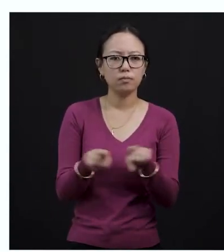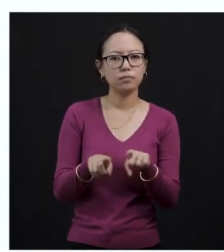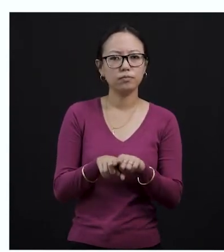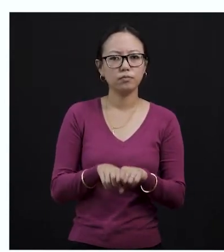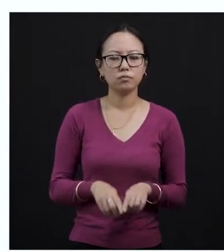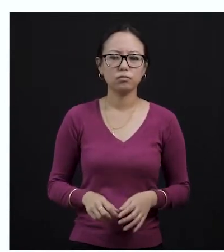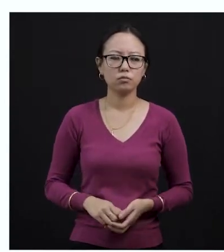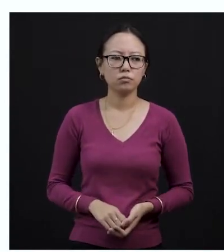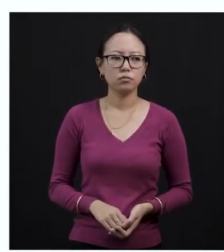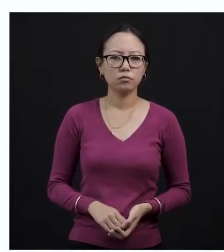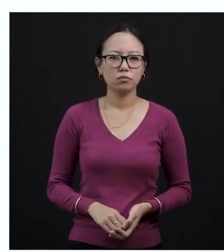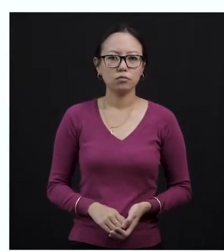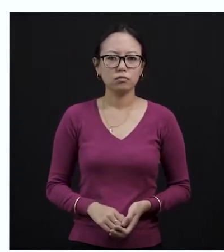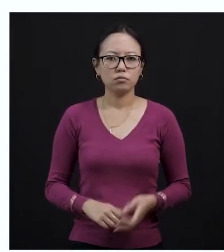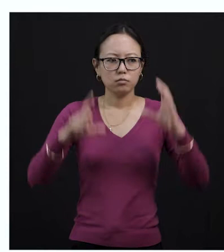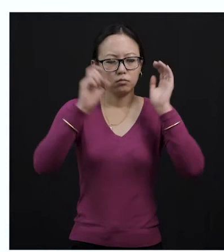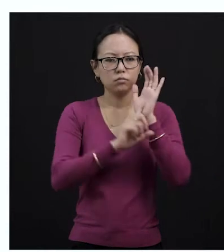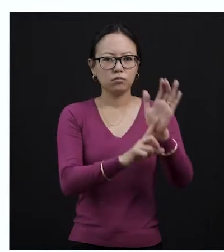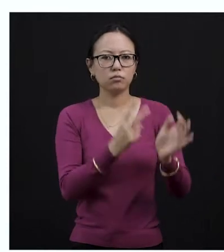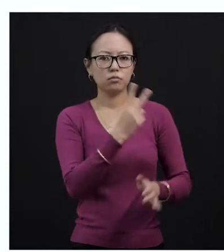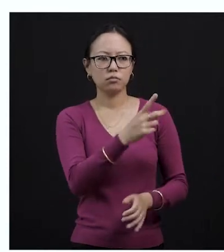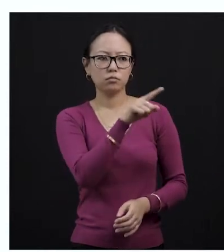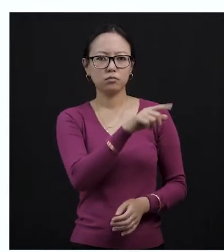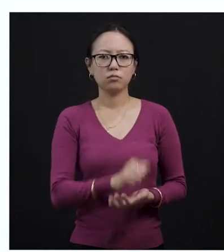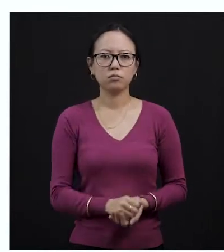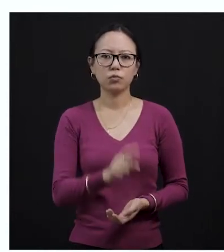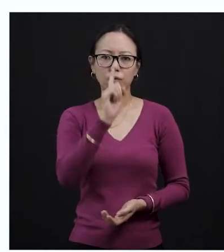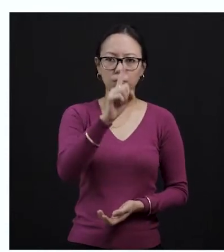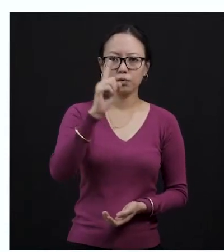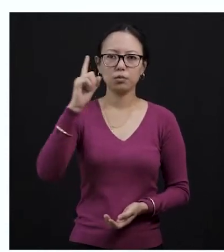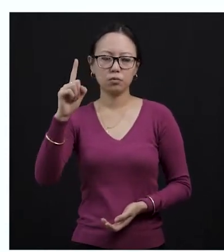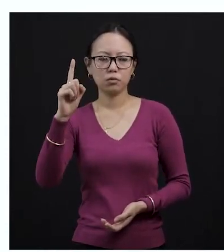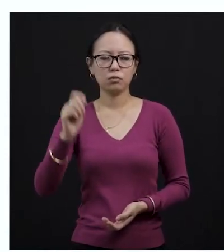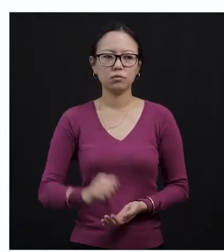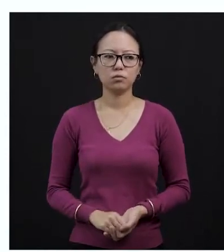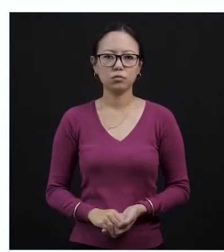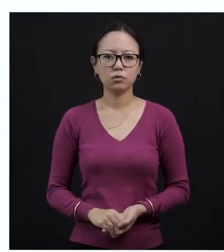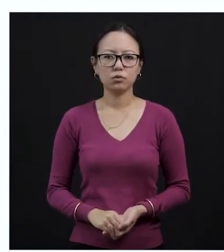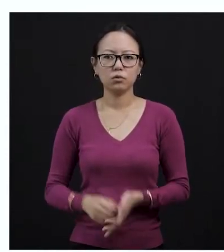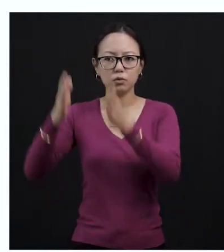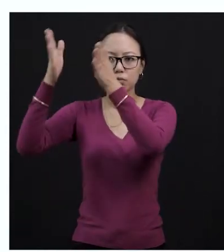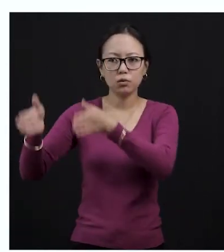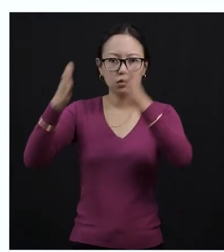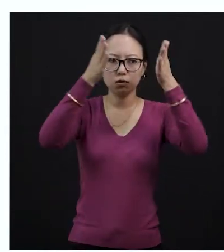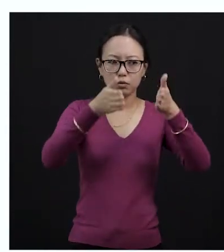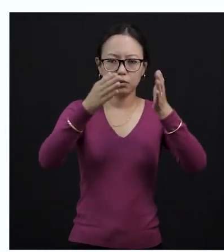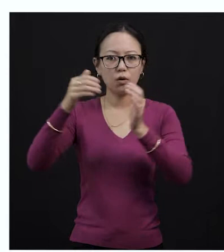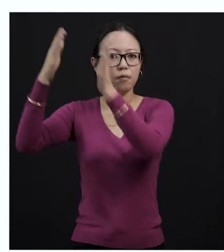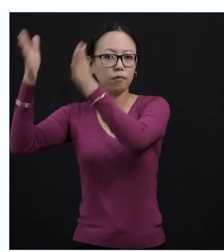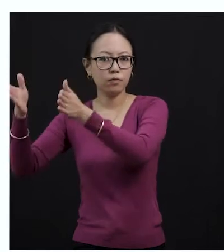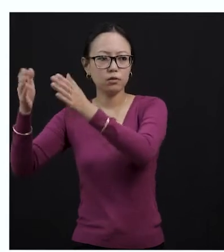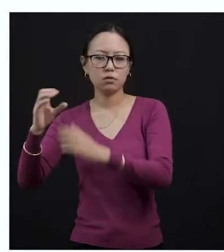11. 1, 1. Now the first one is in ones place. The second